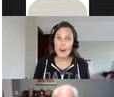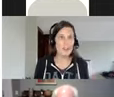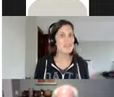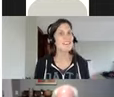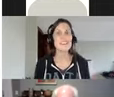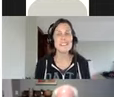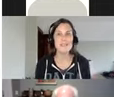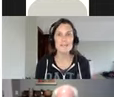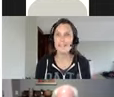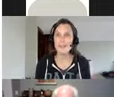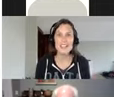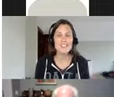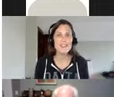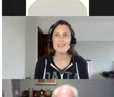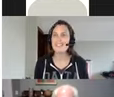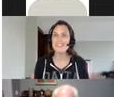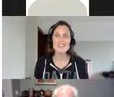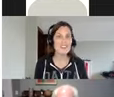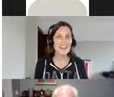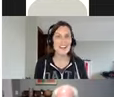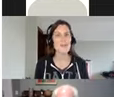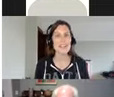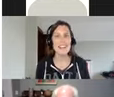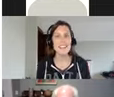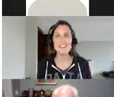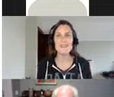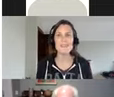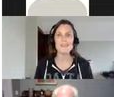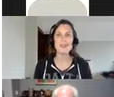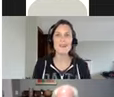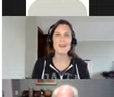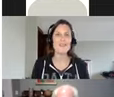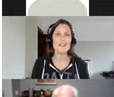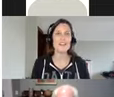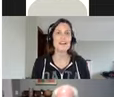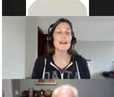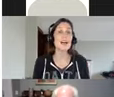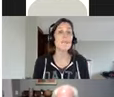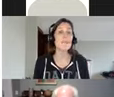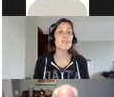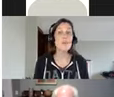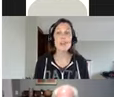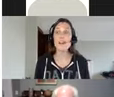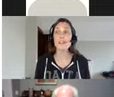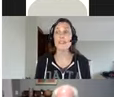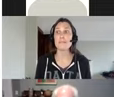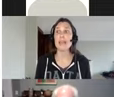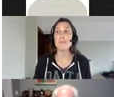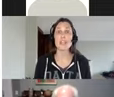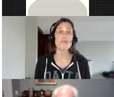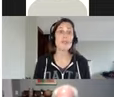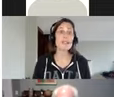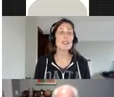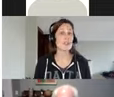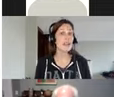I harvested this from the internet because the internet has great things if you look far enough. Someone thought that this map